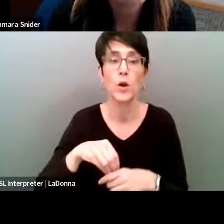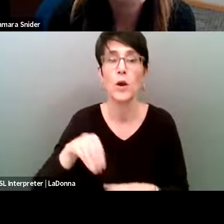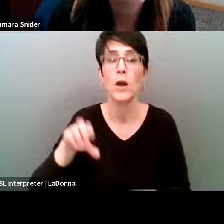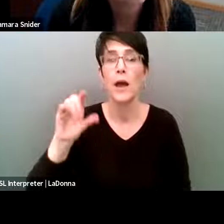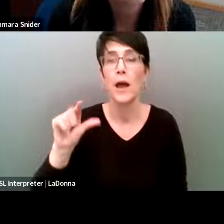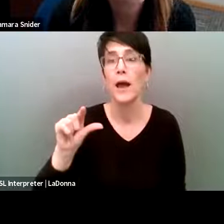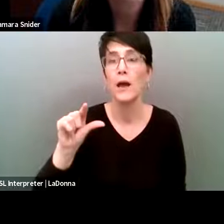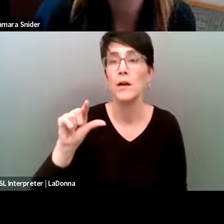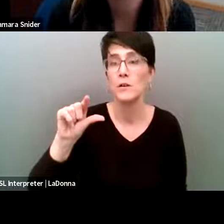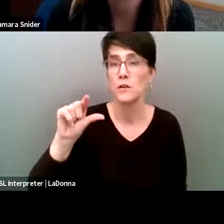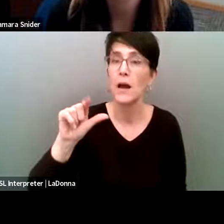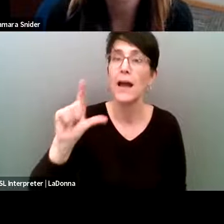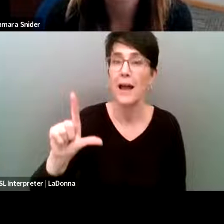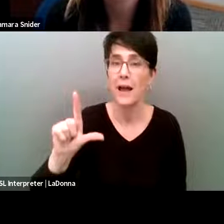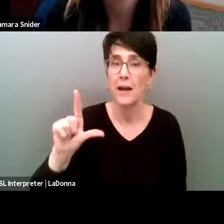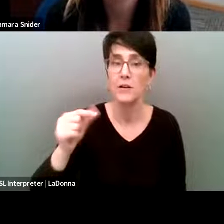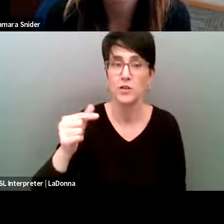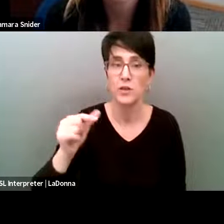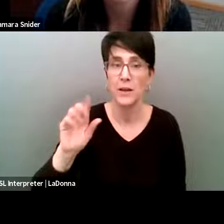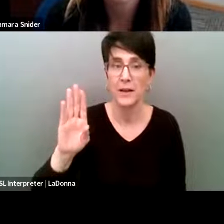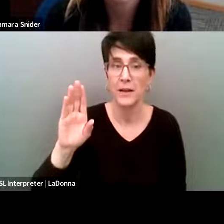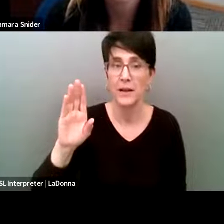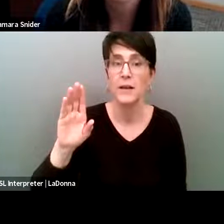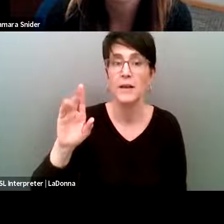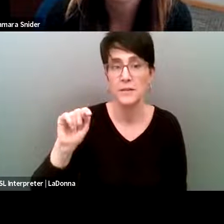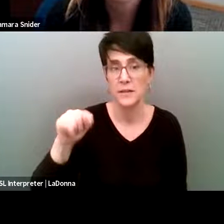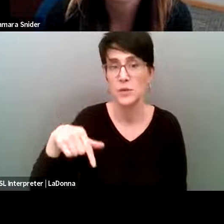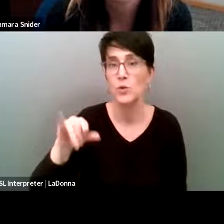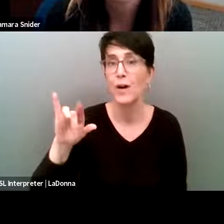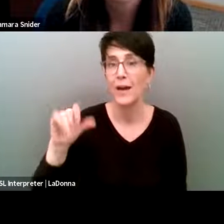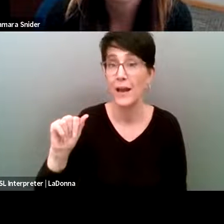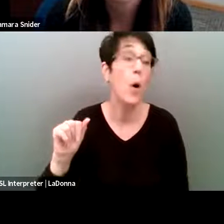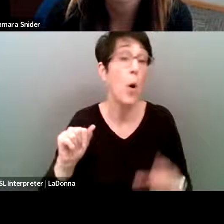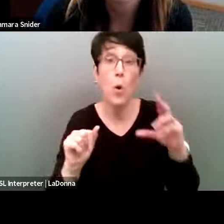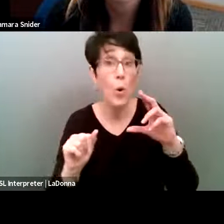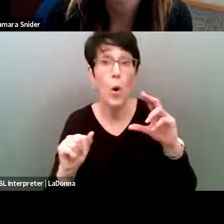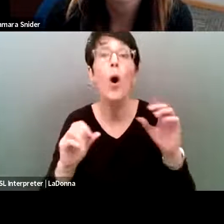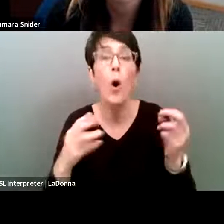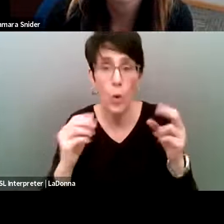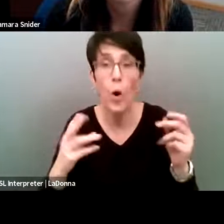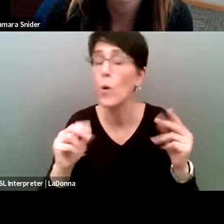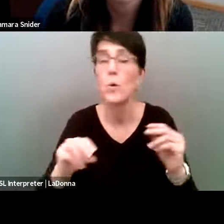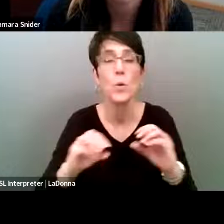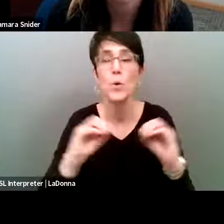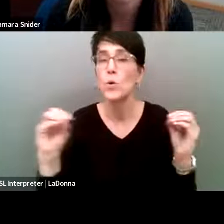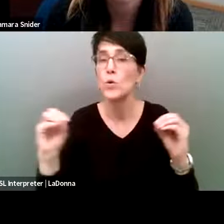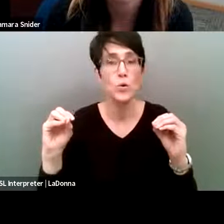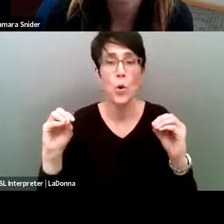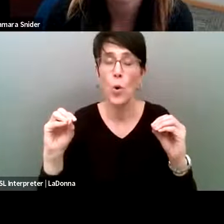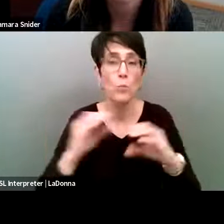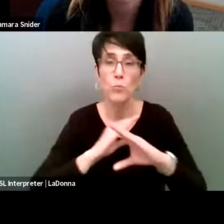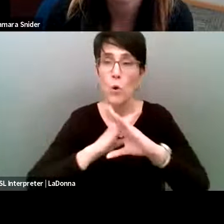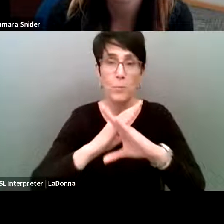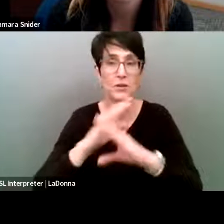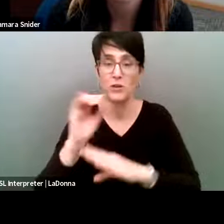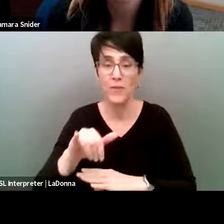LGBTQIA. Oh, there is no prohibition of that. We definitely would look at what